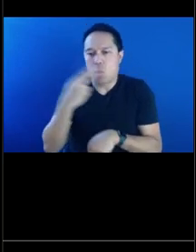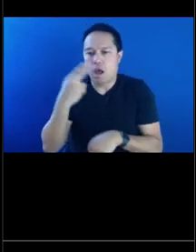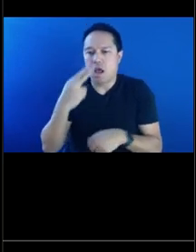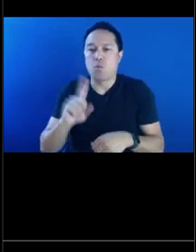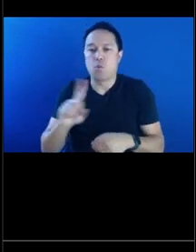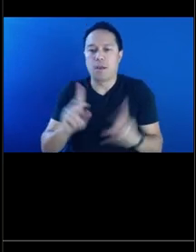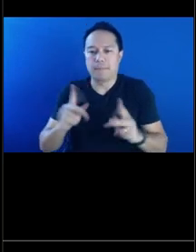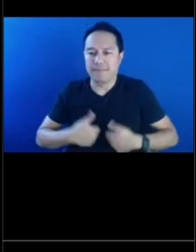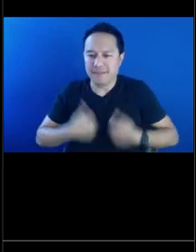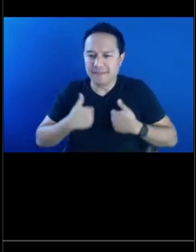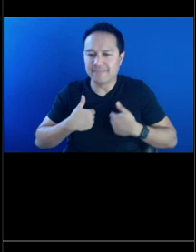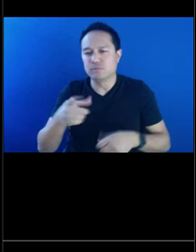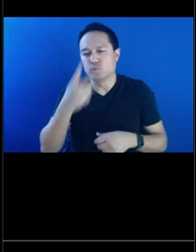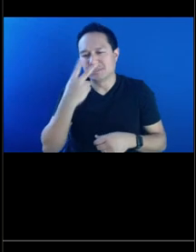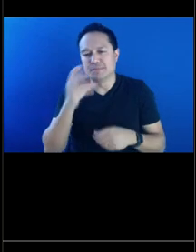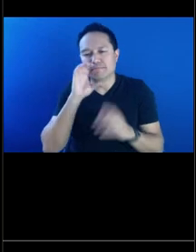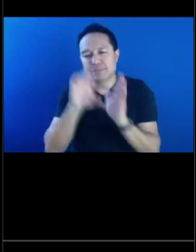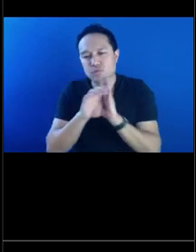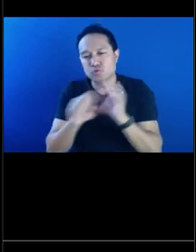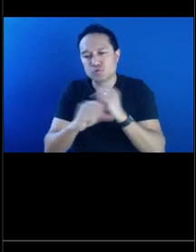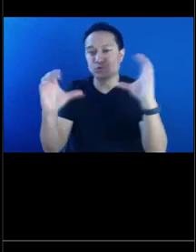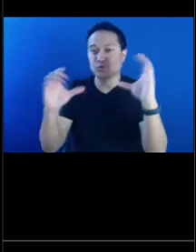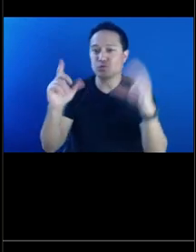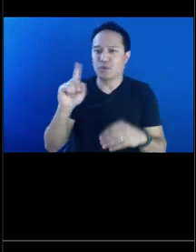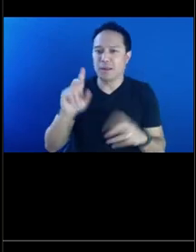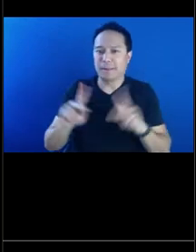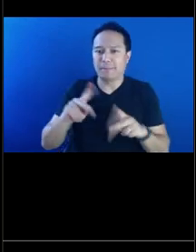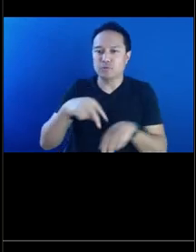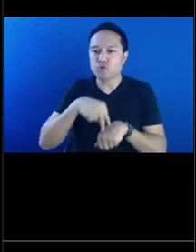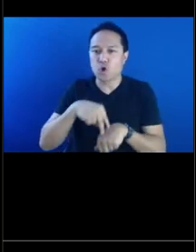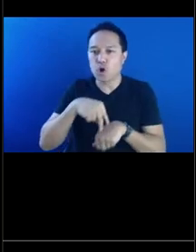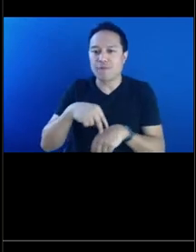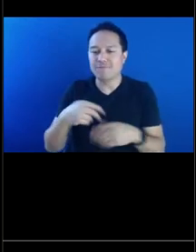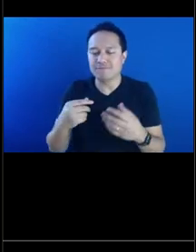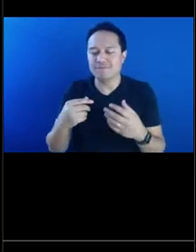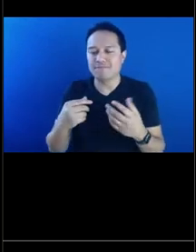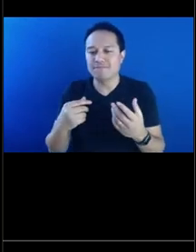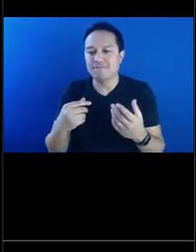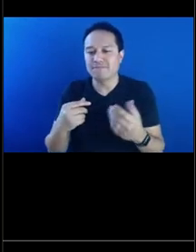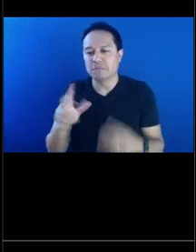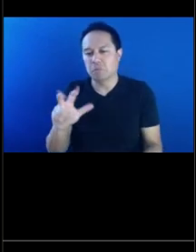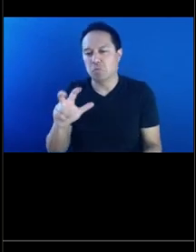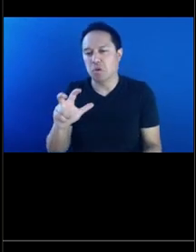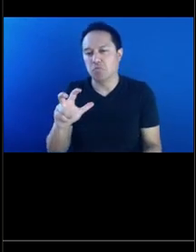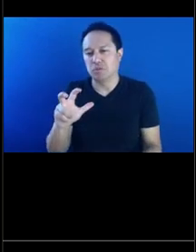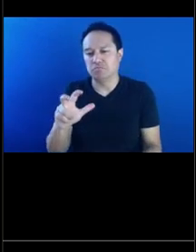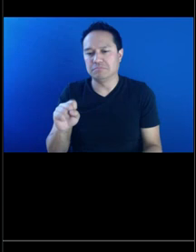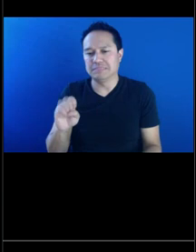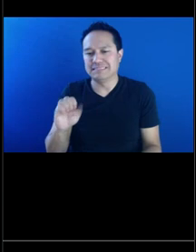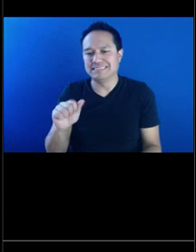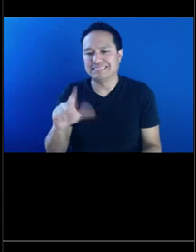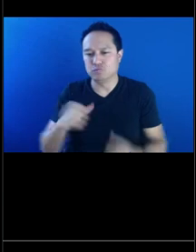pictures of surfers or maybe taken vacation. And only about 300 monk seals live in the main